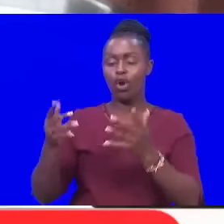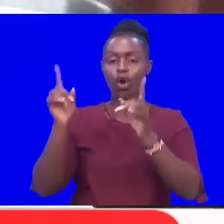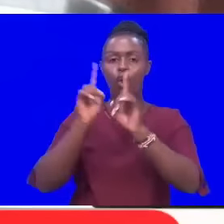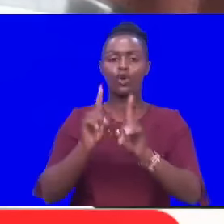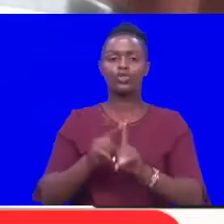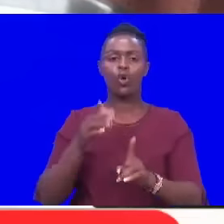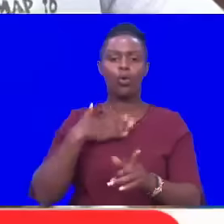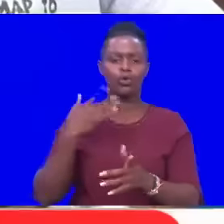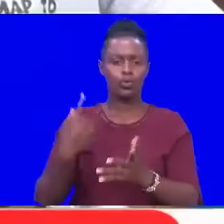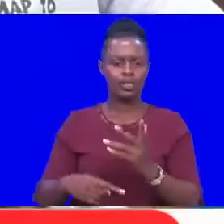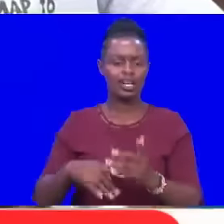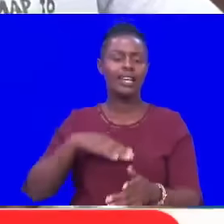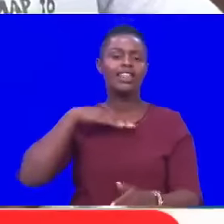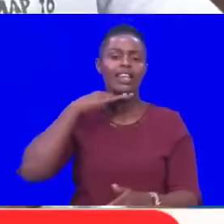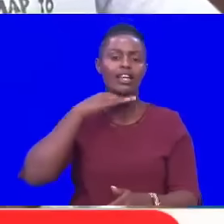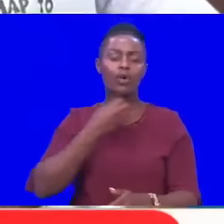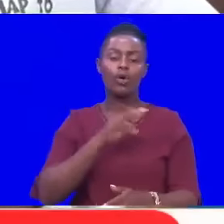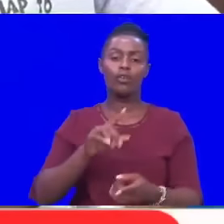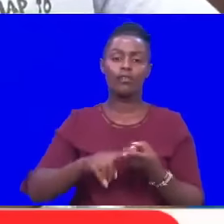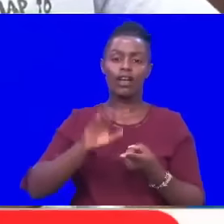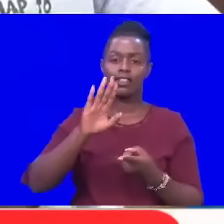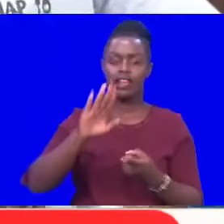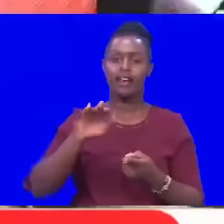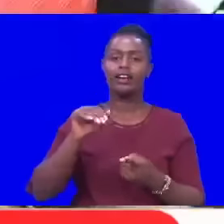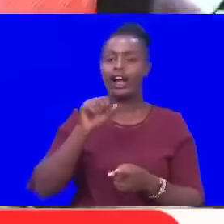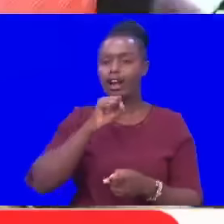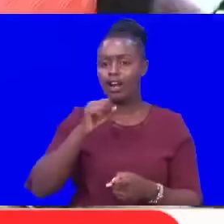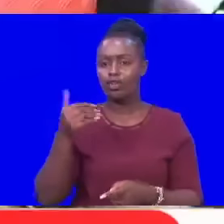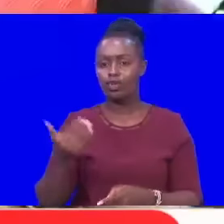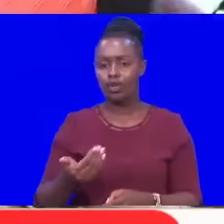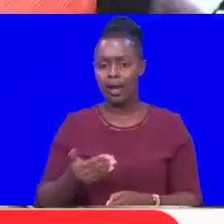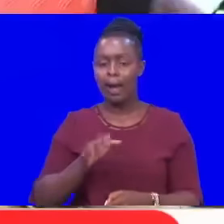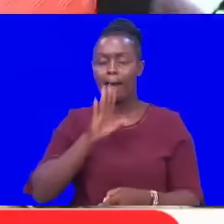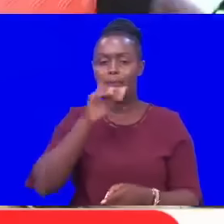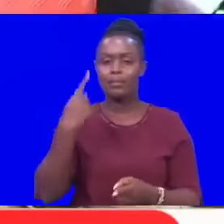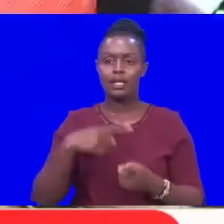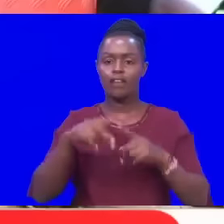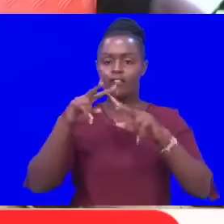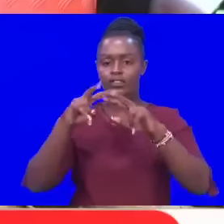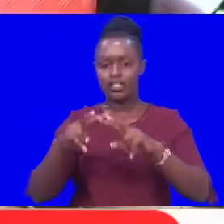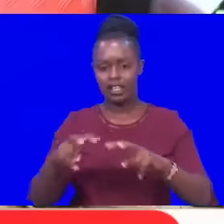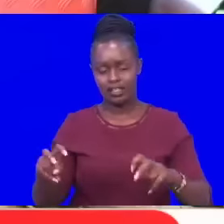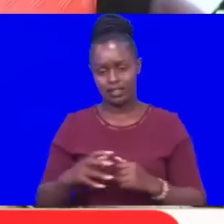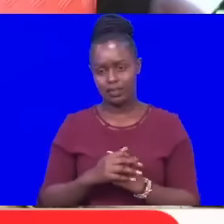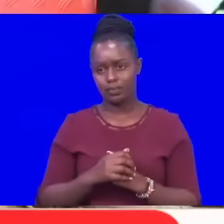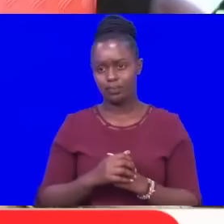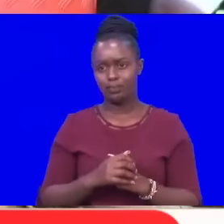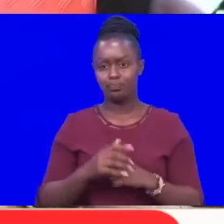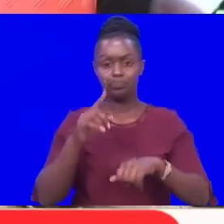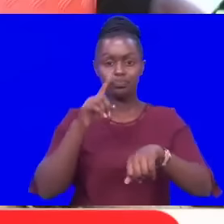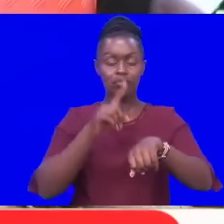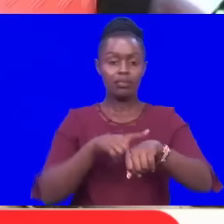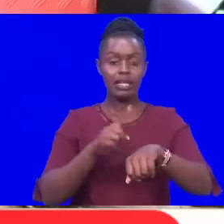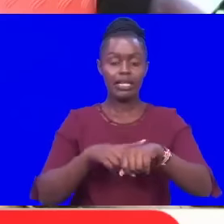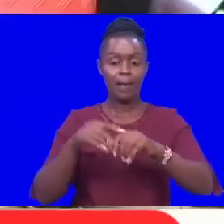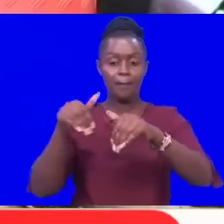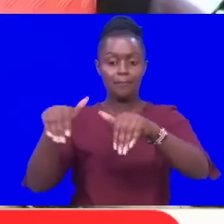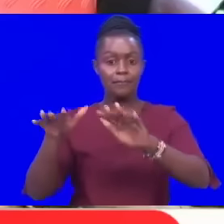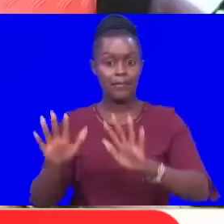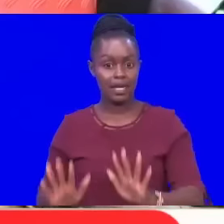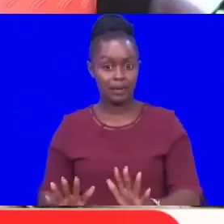alleged death of their granddaughter to be investigated. Hivo tulisika mwili hivi, ngandiani na watu wa